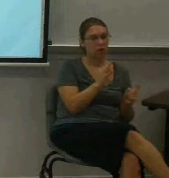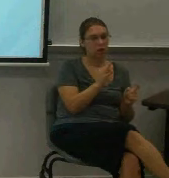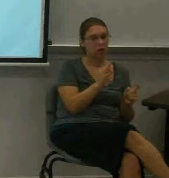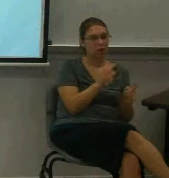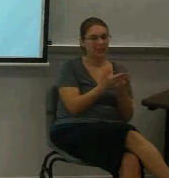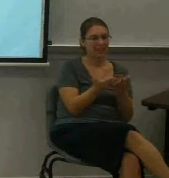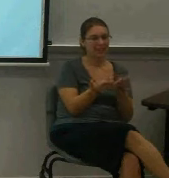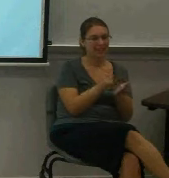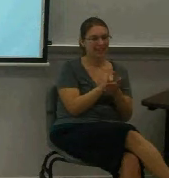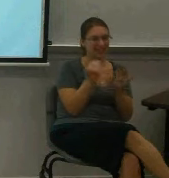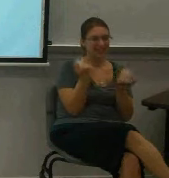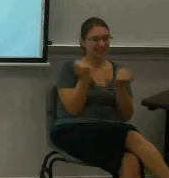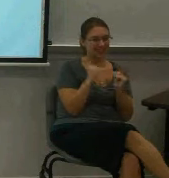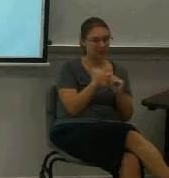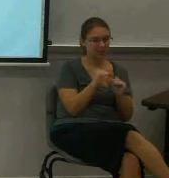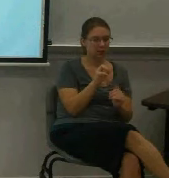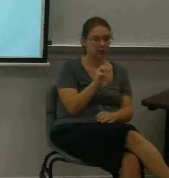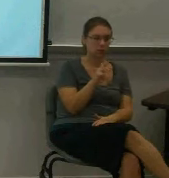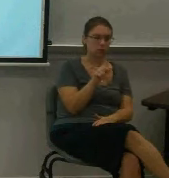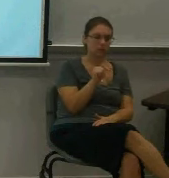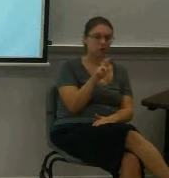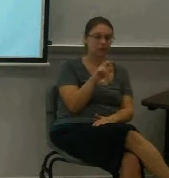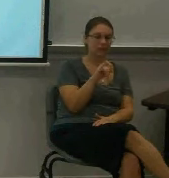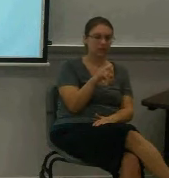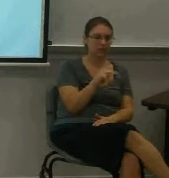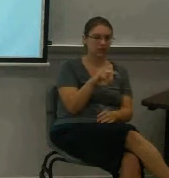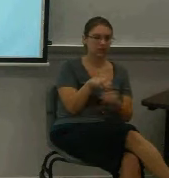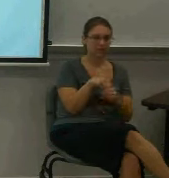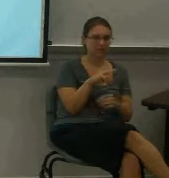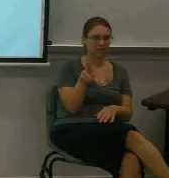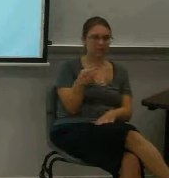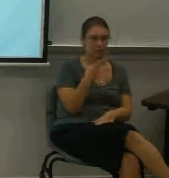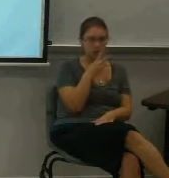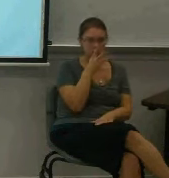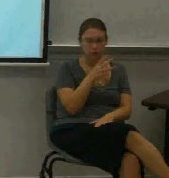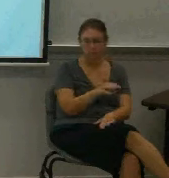factors that limit eutrophication in fresh waters.